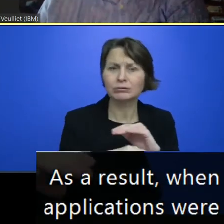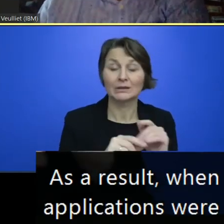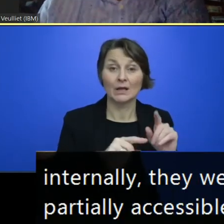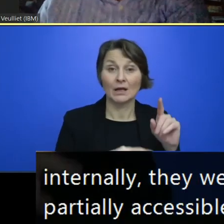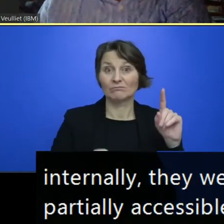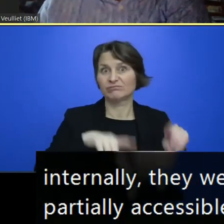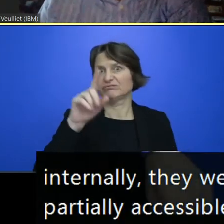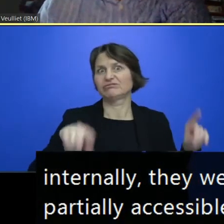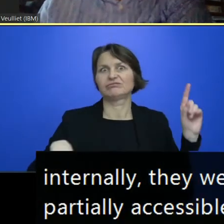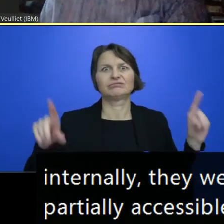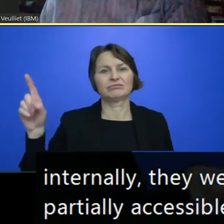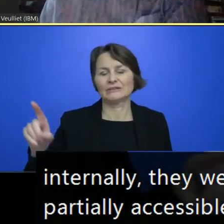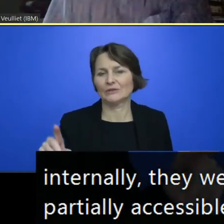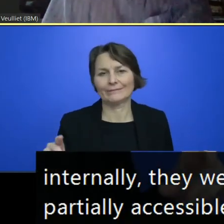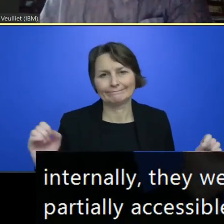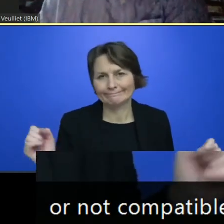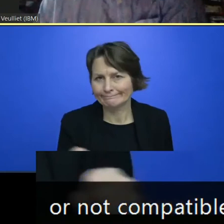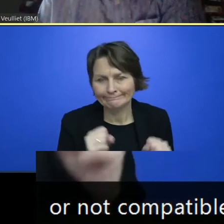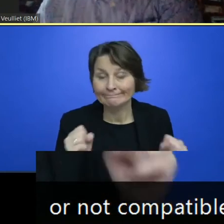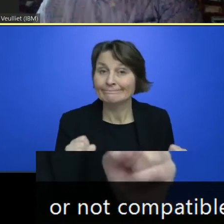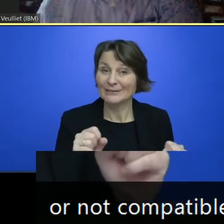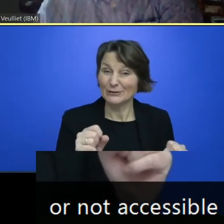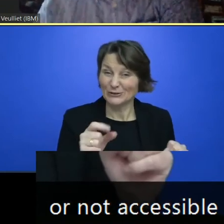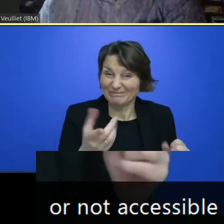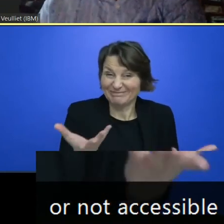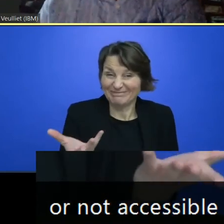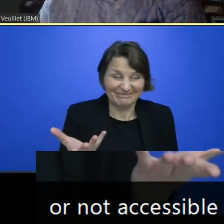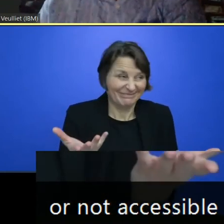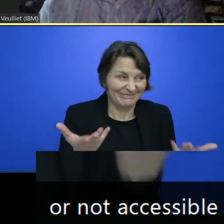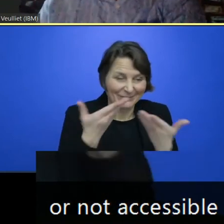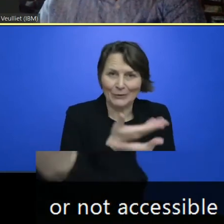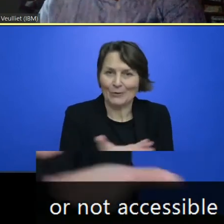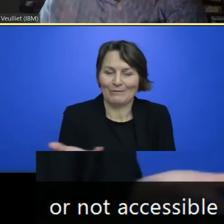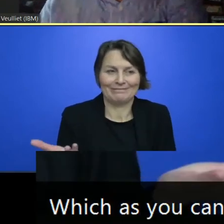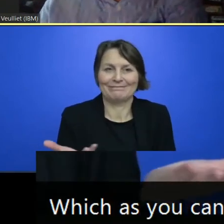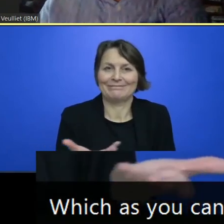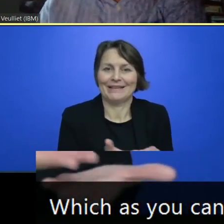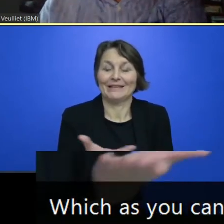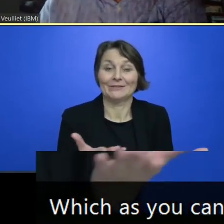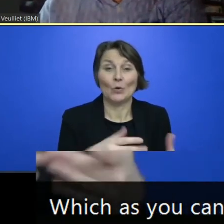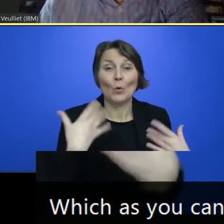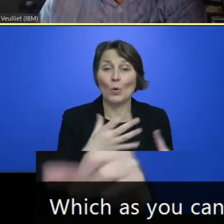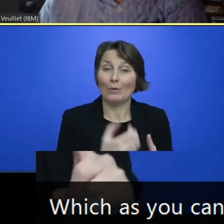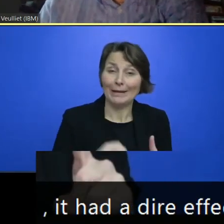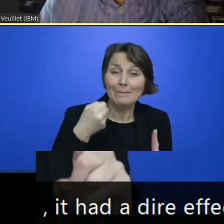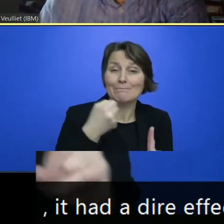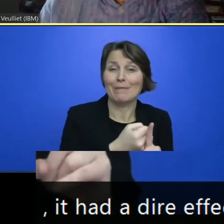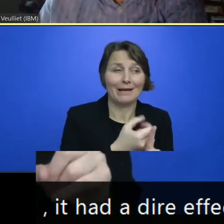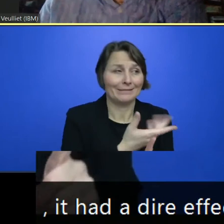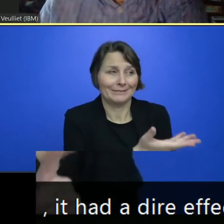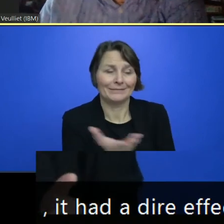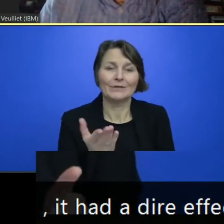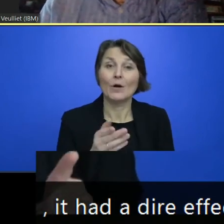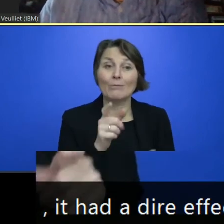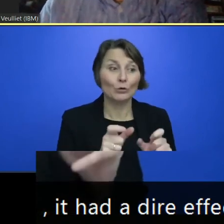all, which means that, as you can imagine, it had a direct impact on the performance and productivity of our